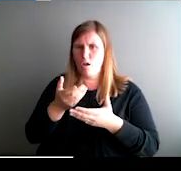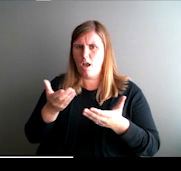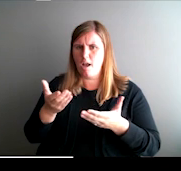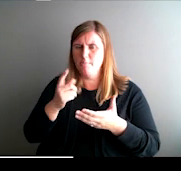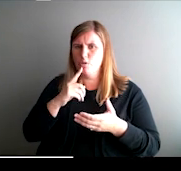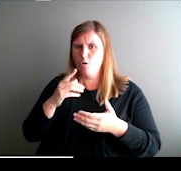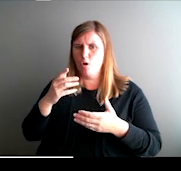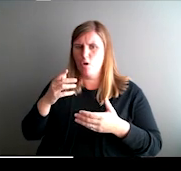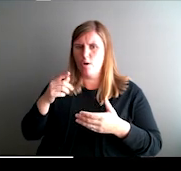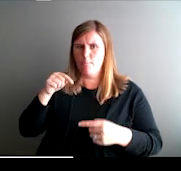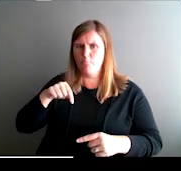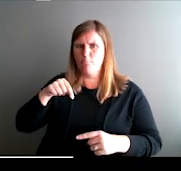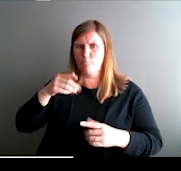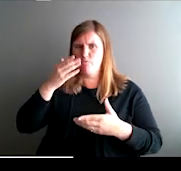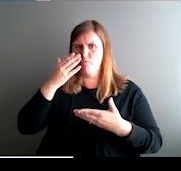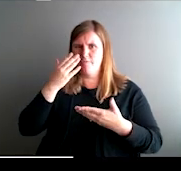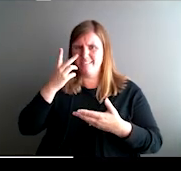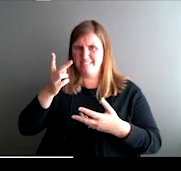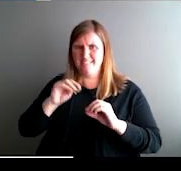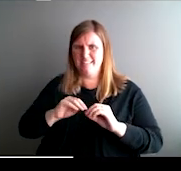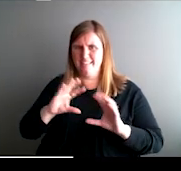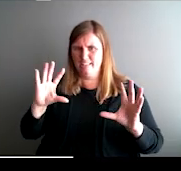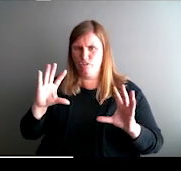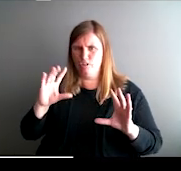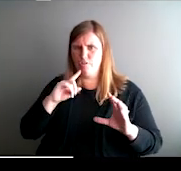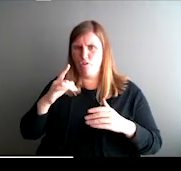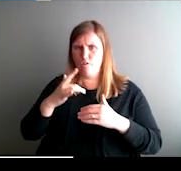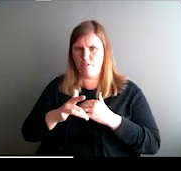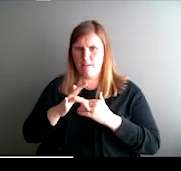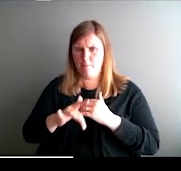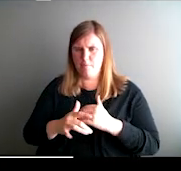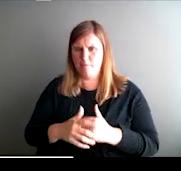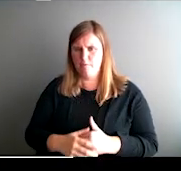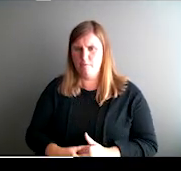in front of the student, that they can see clearly that these are available.